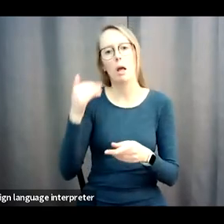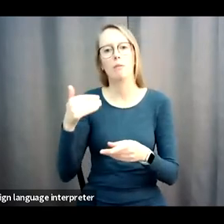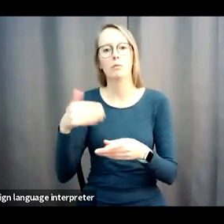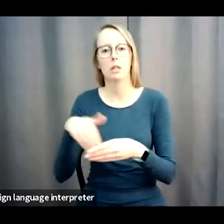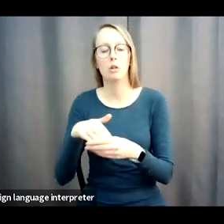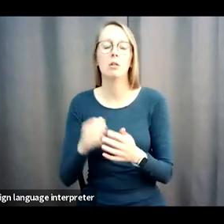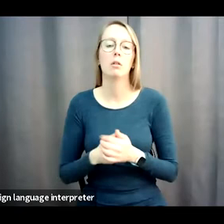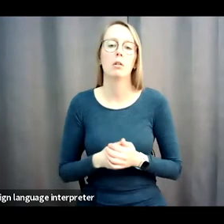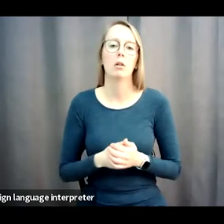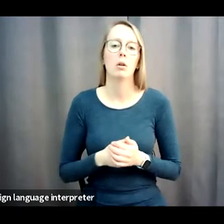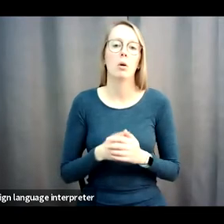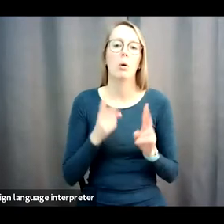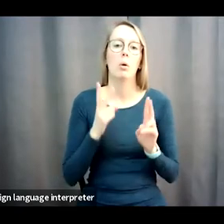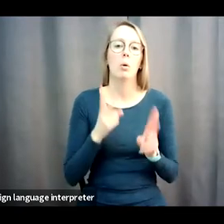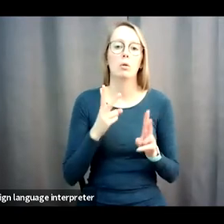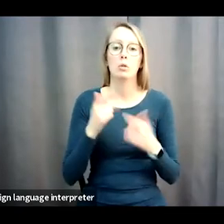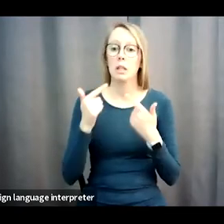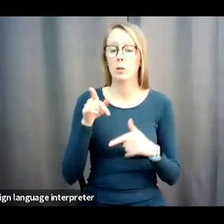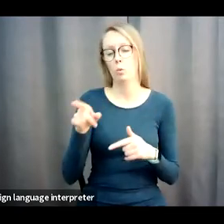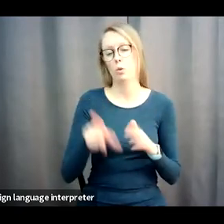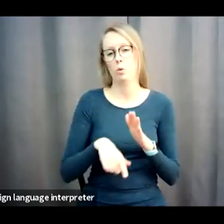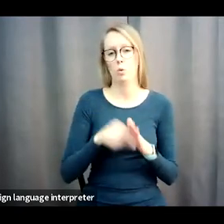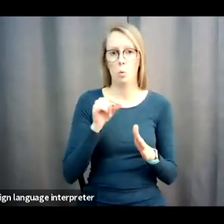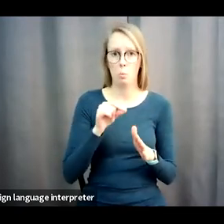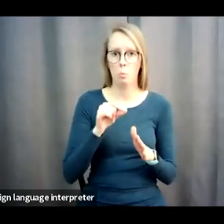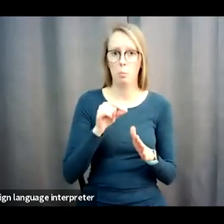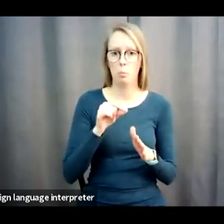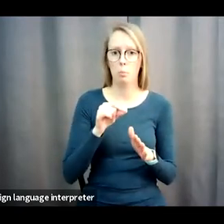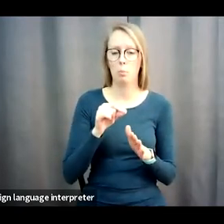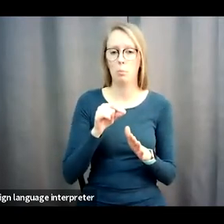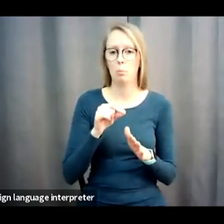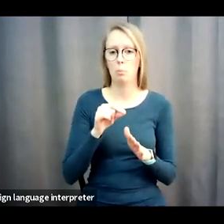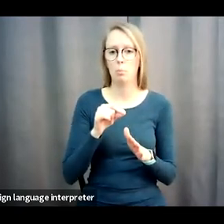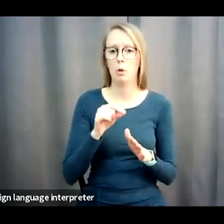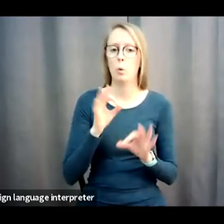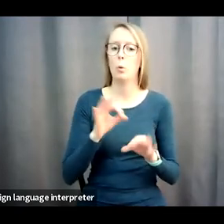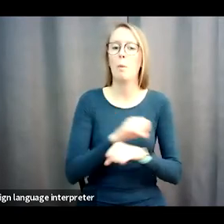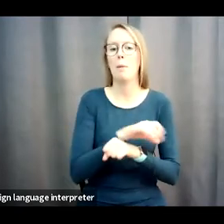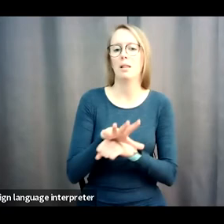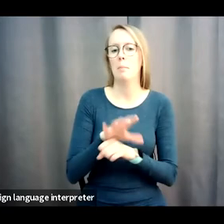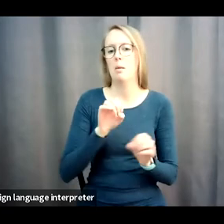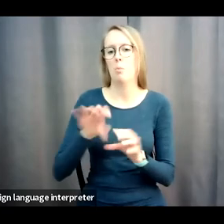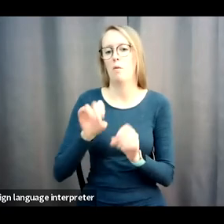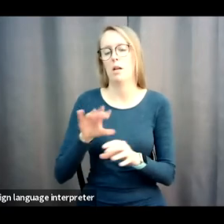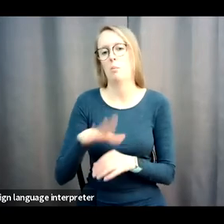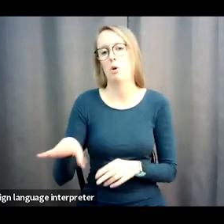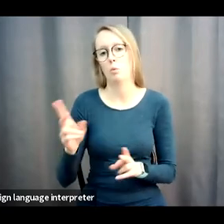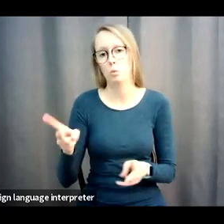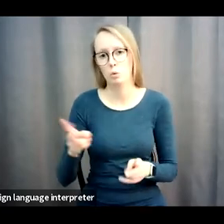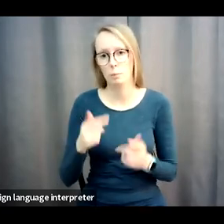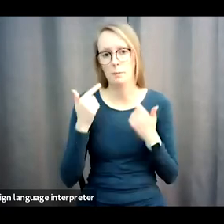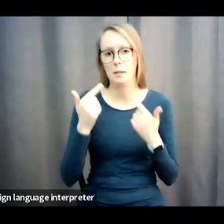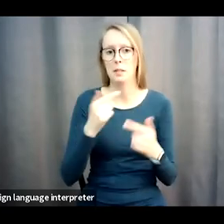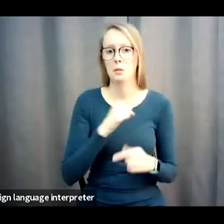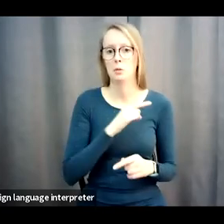also thank you very much for talking a bit about the impact of the pandemic as it relates to children. So thank you so